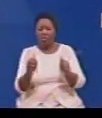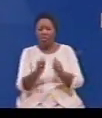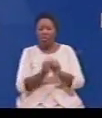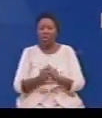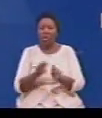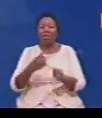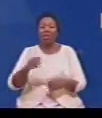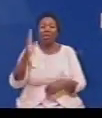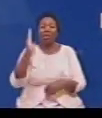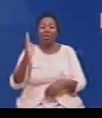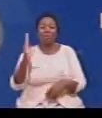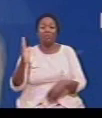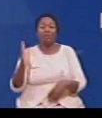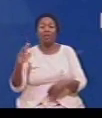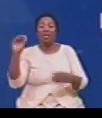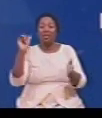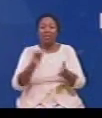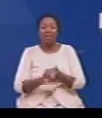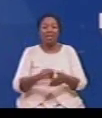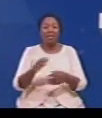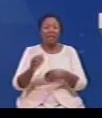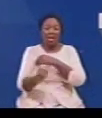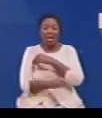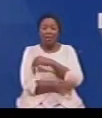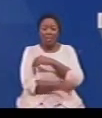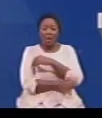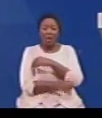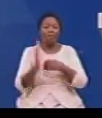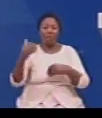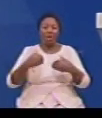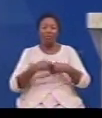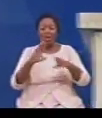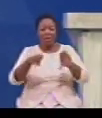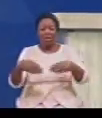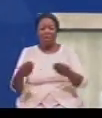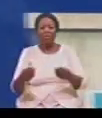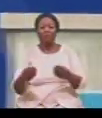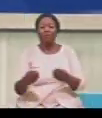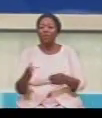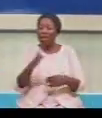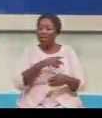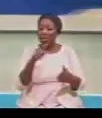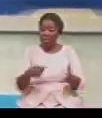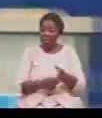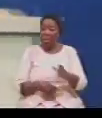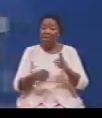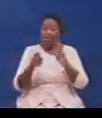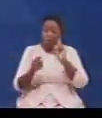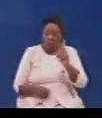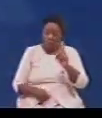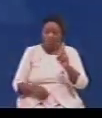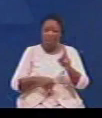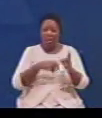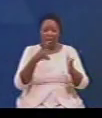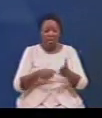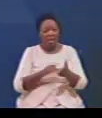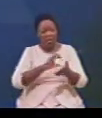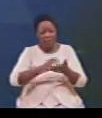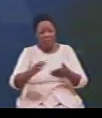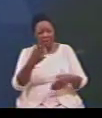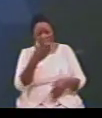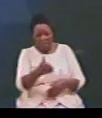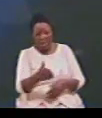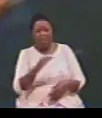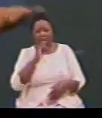the testimony that Abraham could have given. This word, this verse here, is